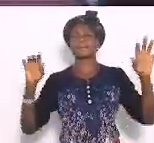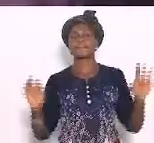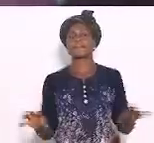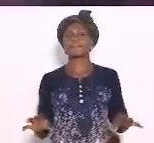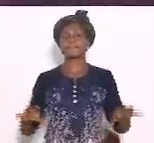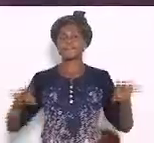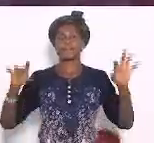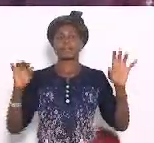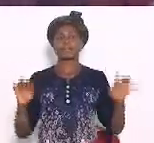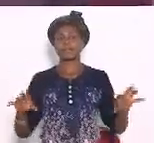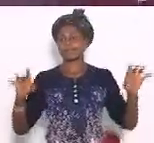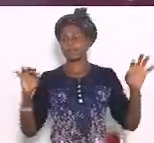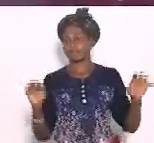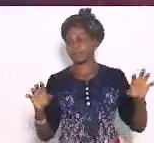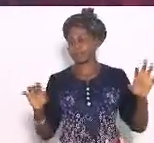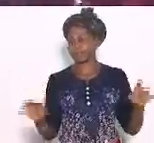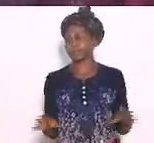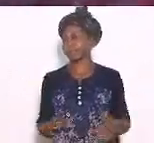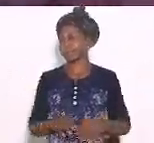Helu